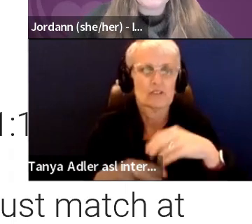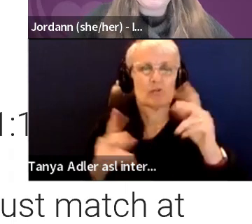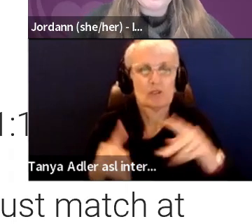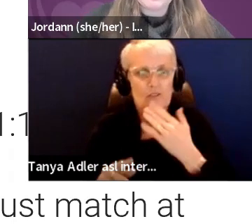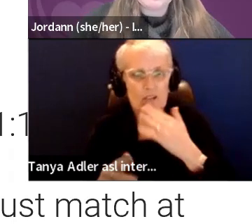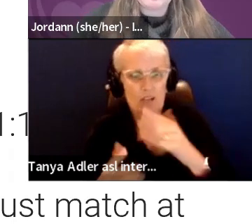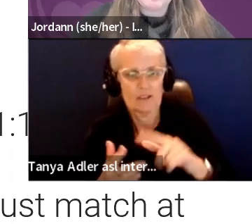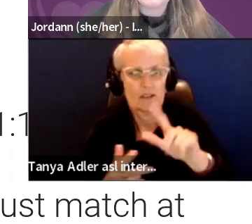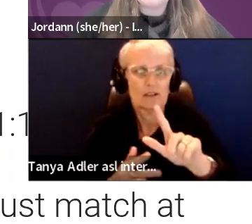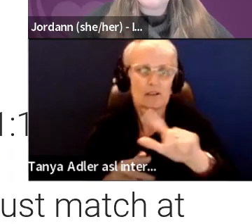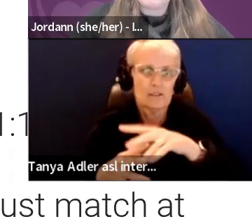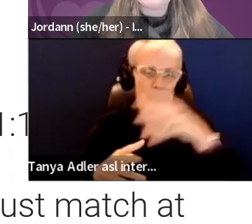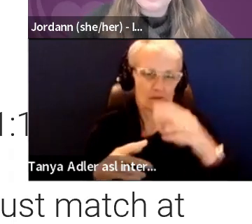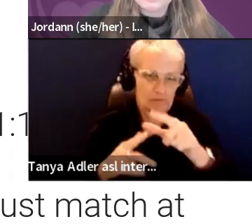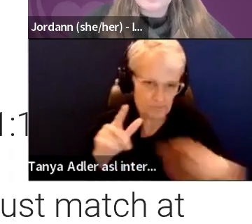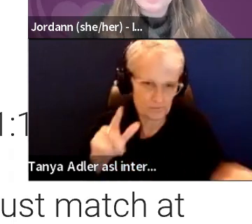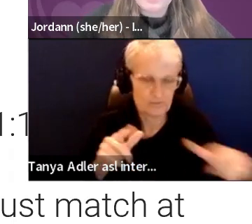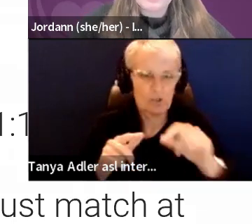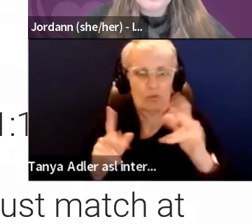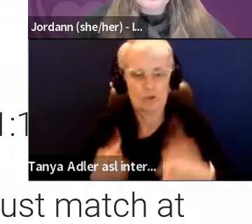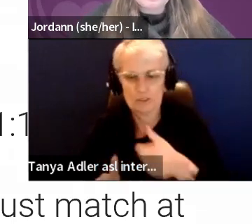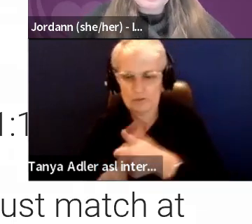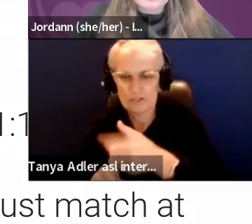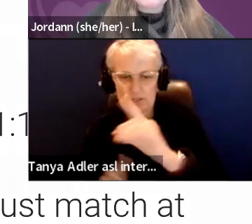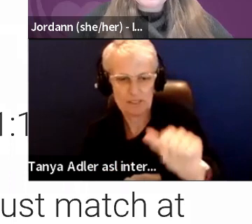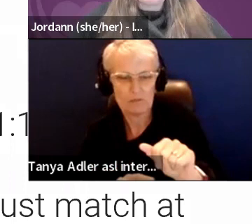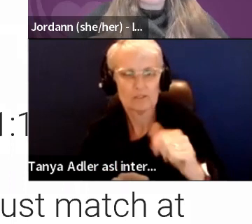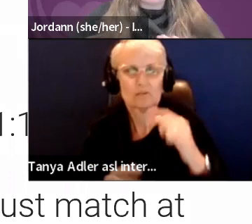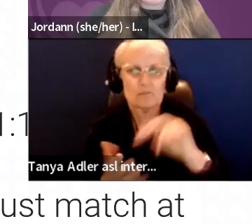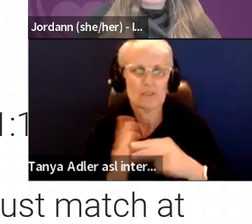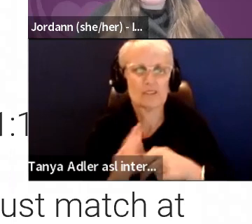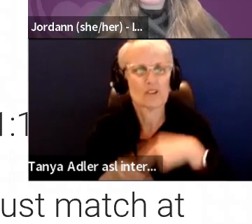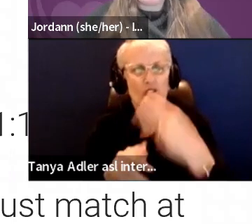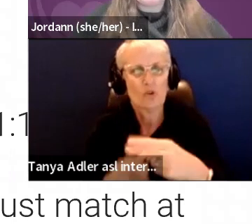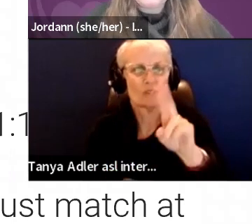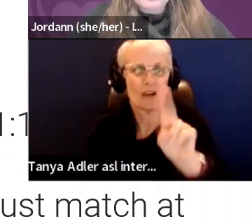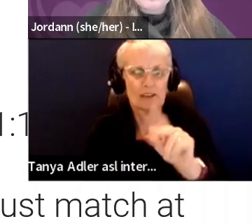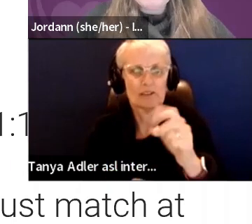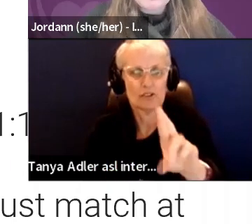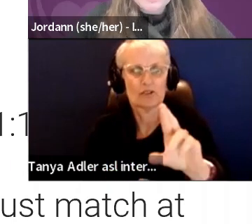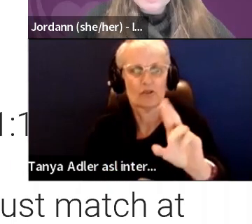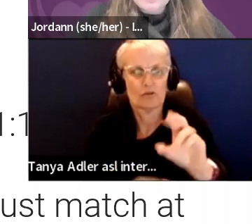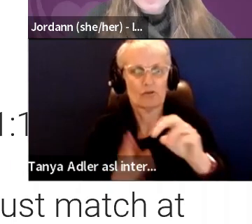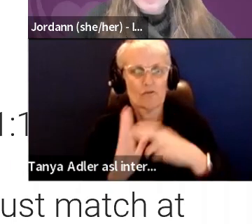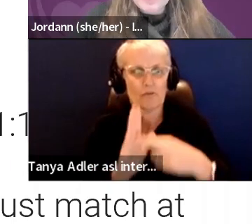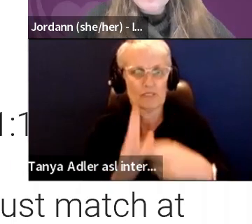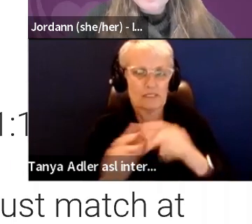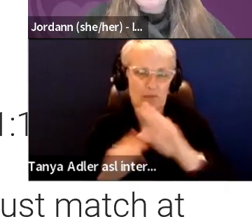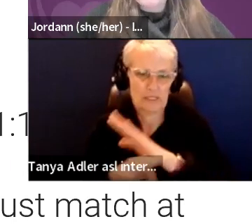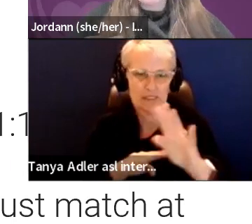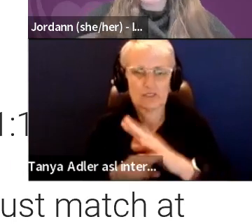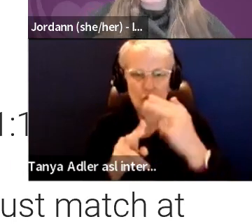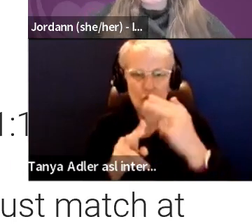color, LGBTQ2+, or a person with a disability, you are classified as an underrepresented business for this